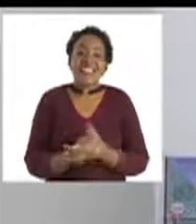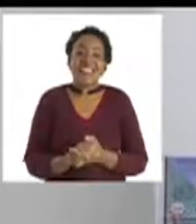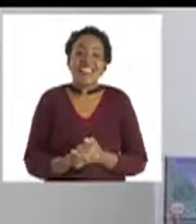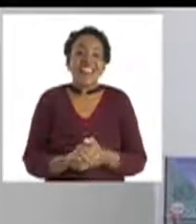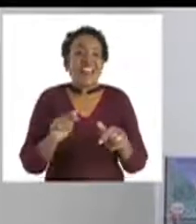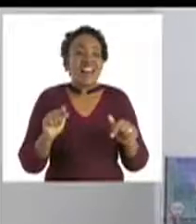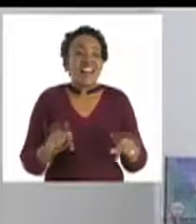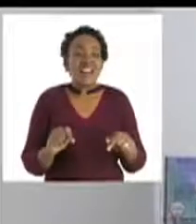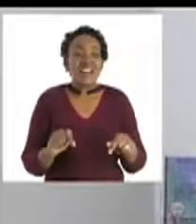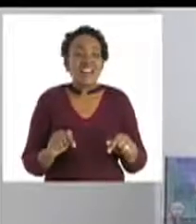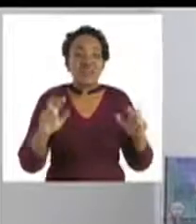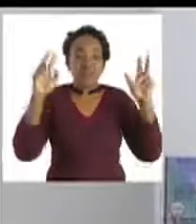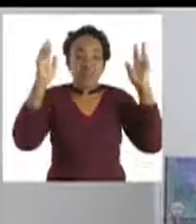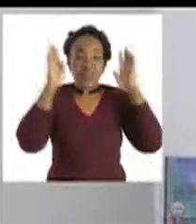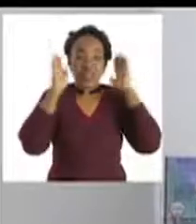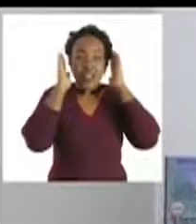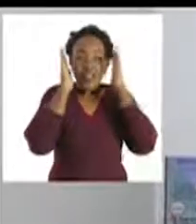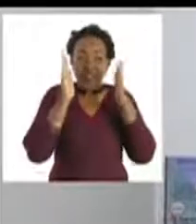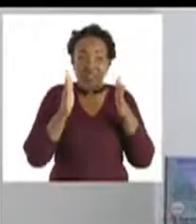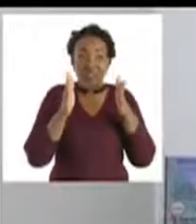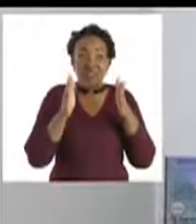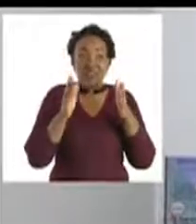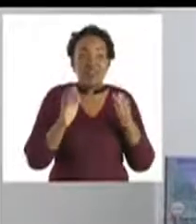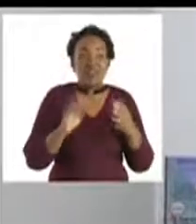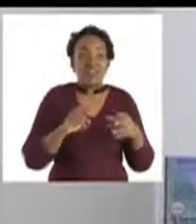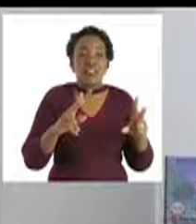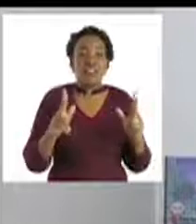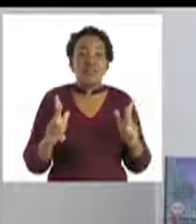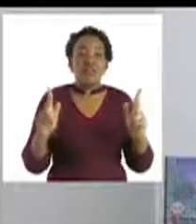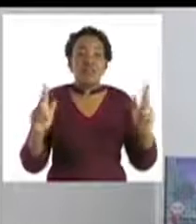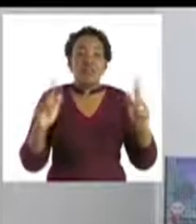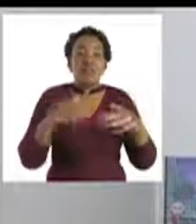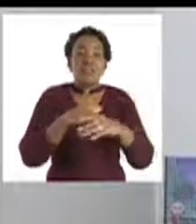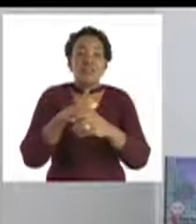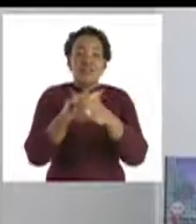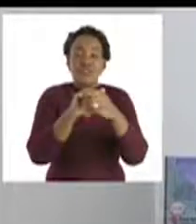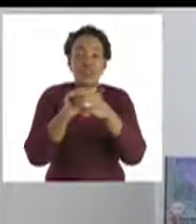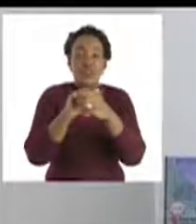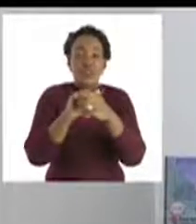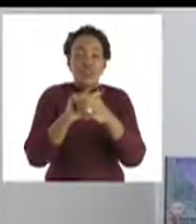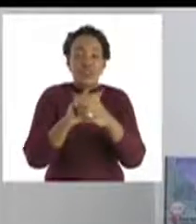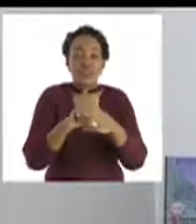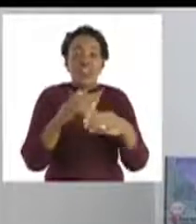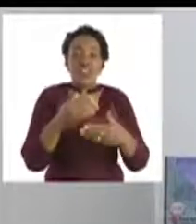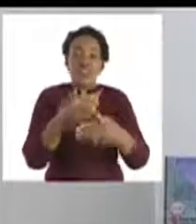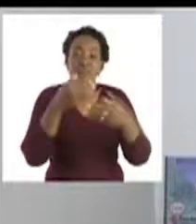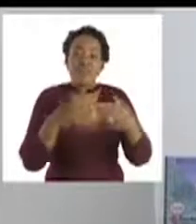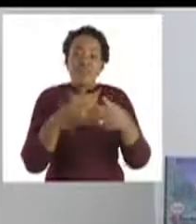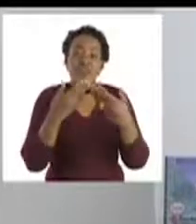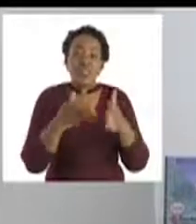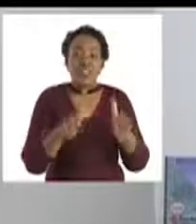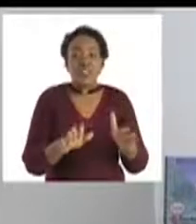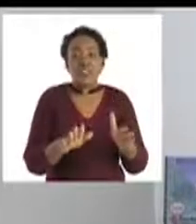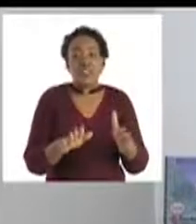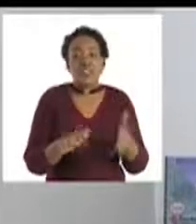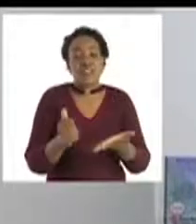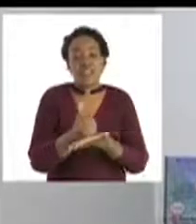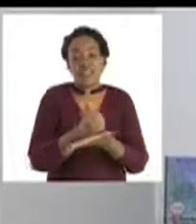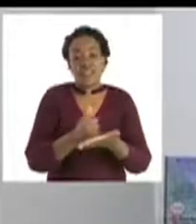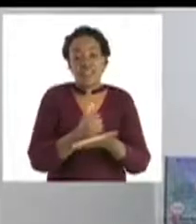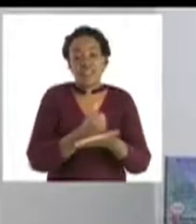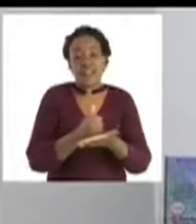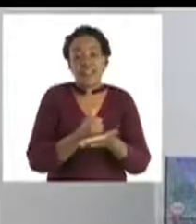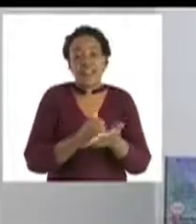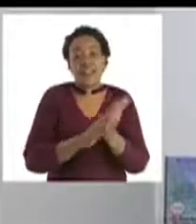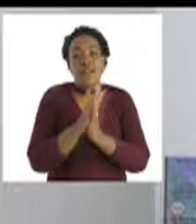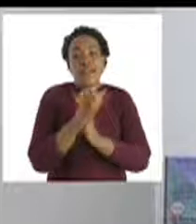This week's theme is public transport. And before we begin, let us sanitize